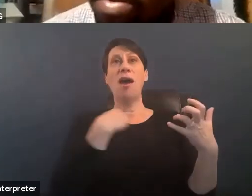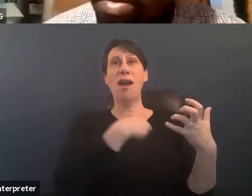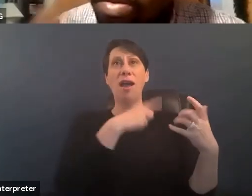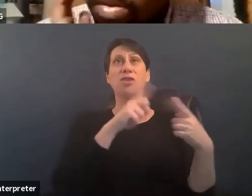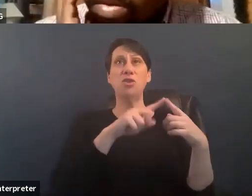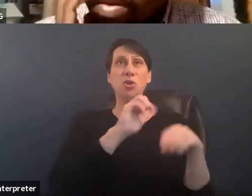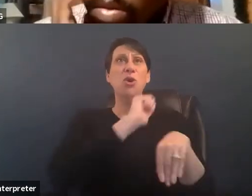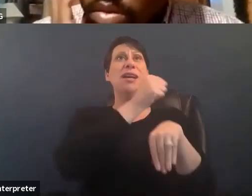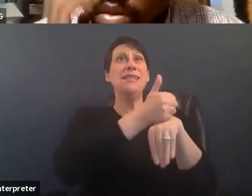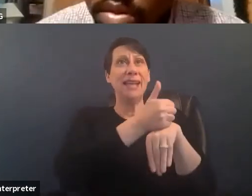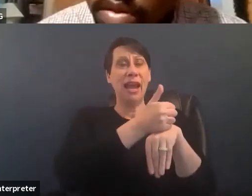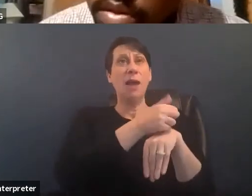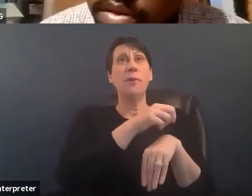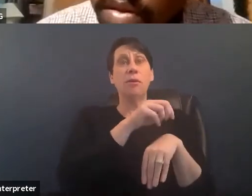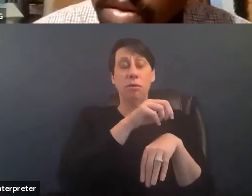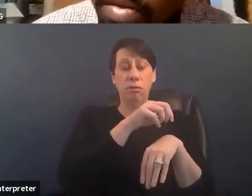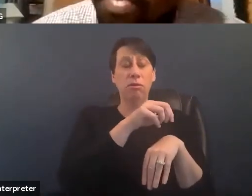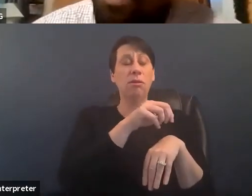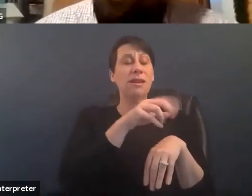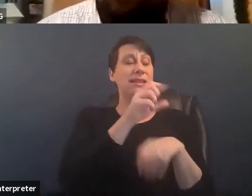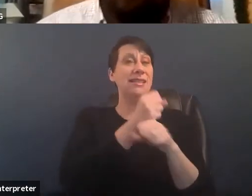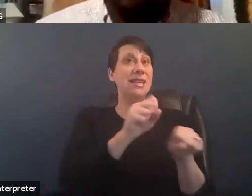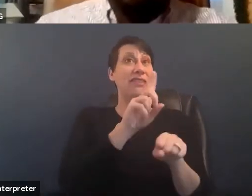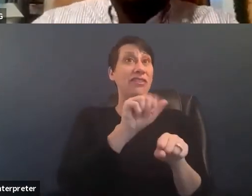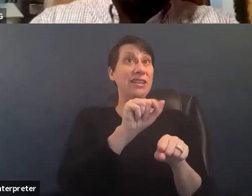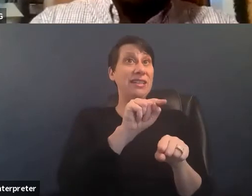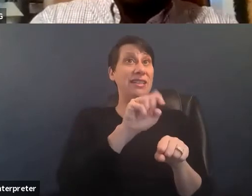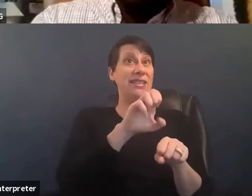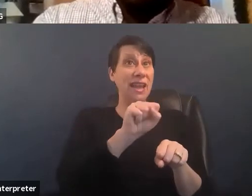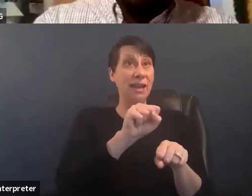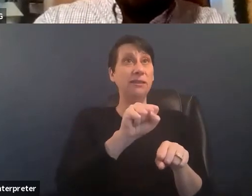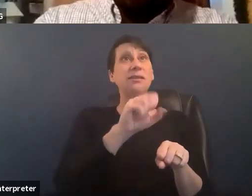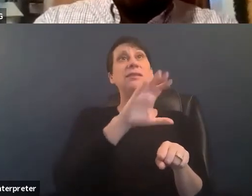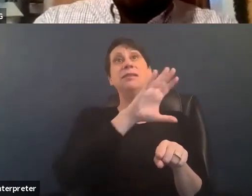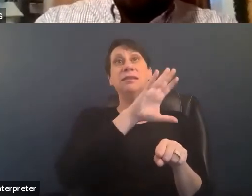a national level. So we're super excited about that also.